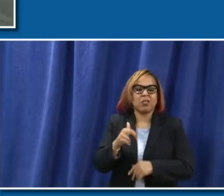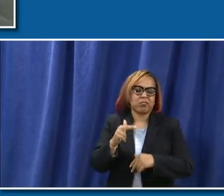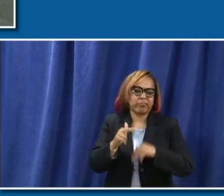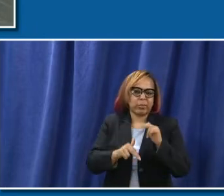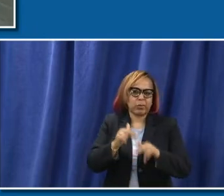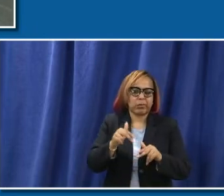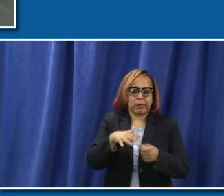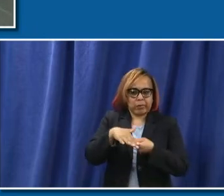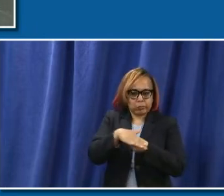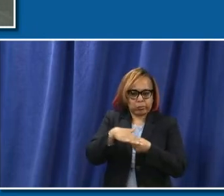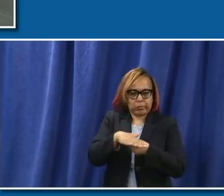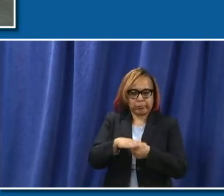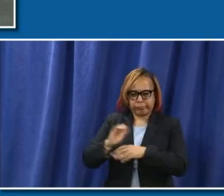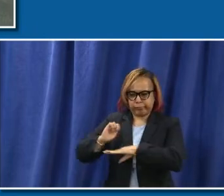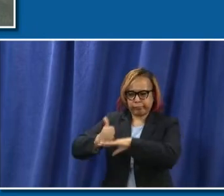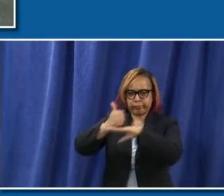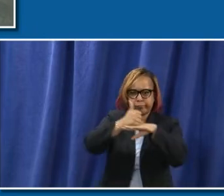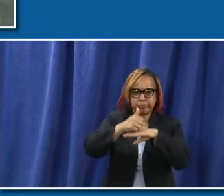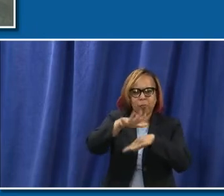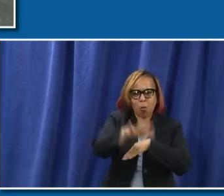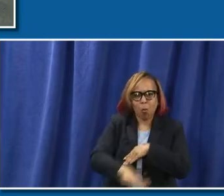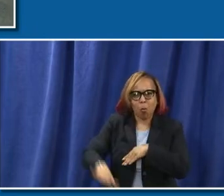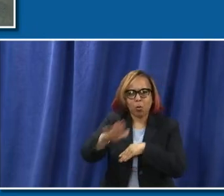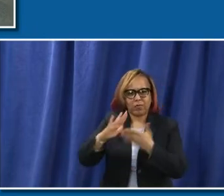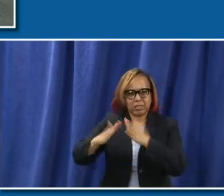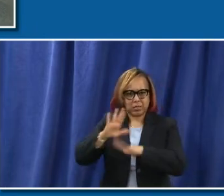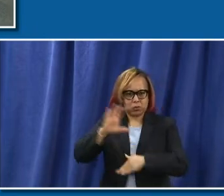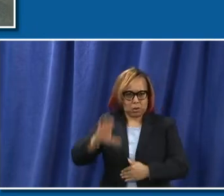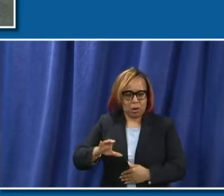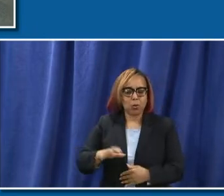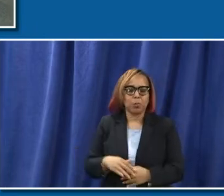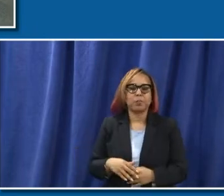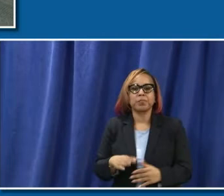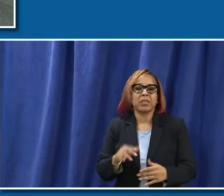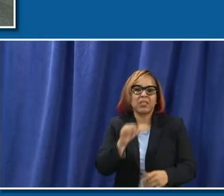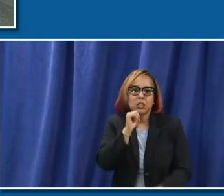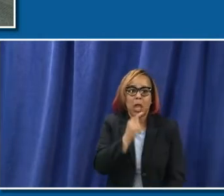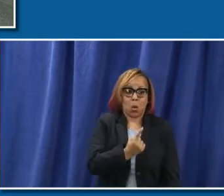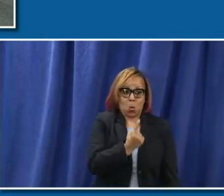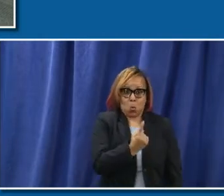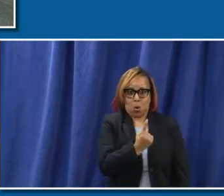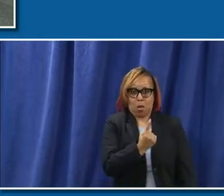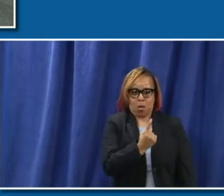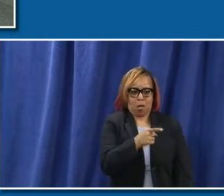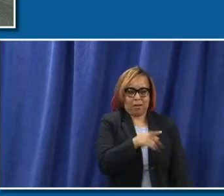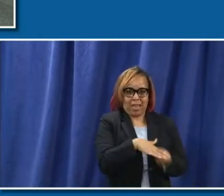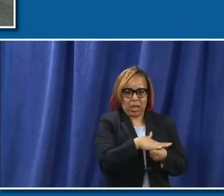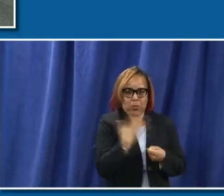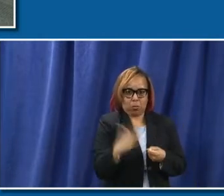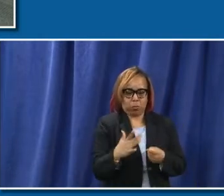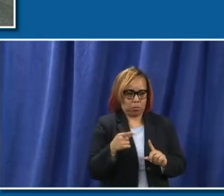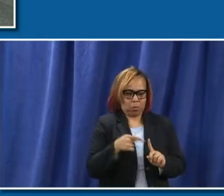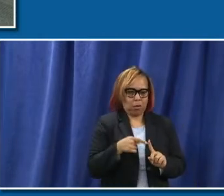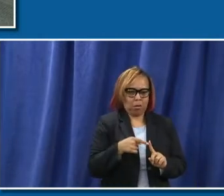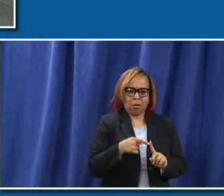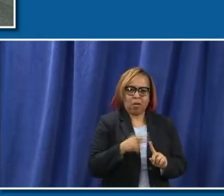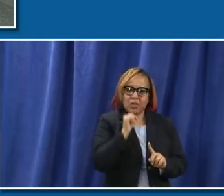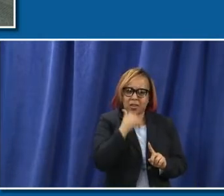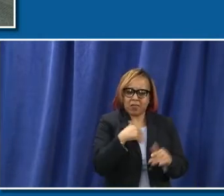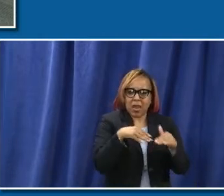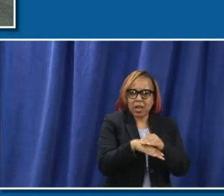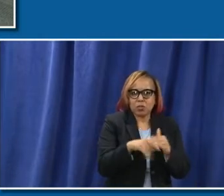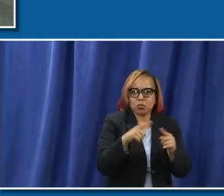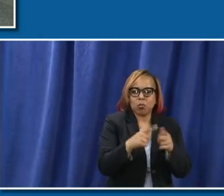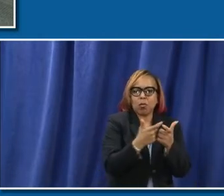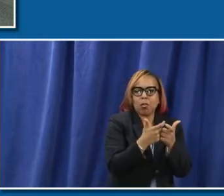those are geographically dispersed across all the city of Chicago. So there's not one particular area in the city that doesn't have access